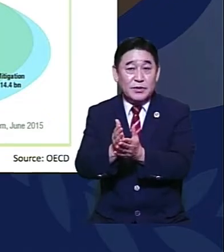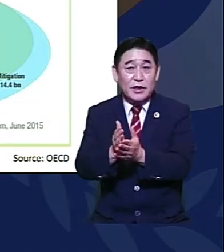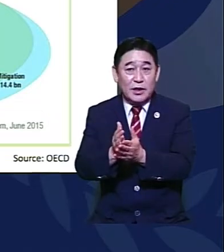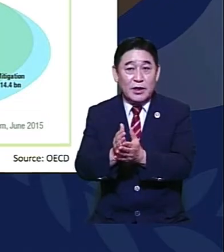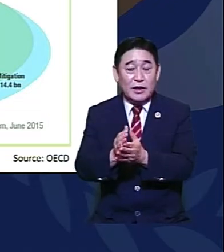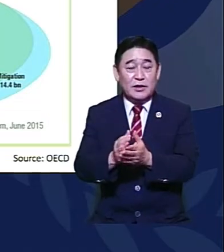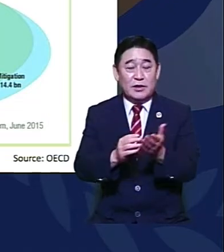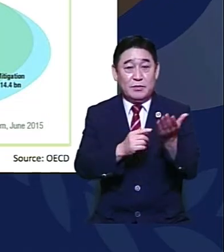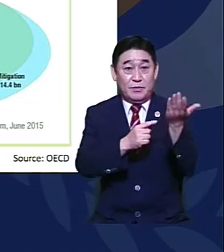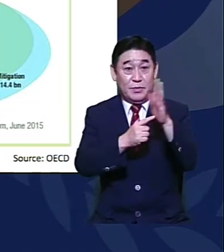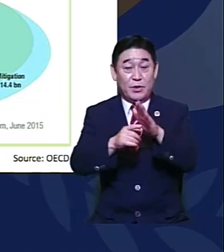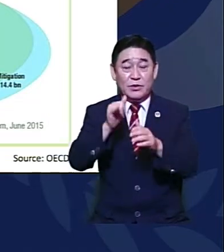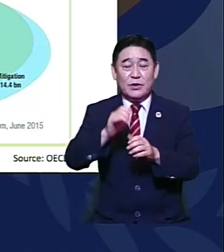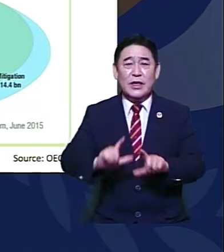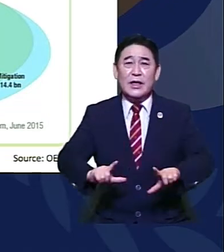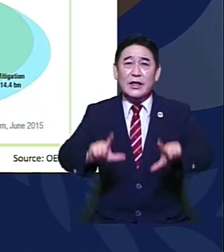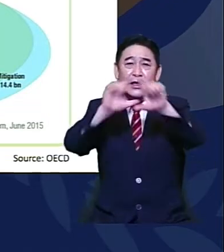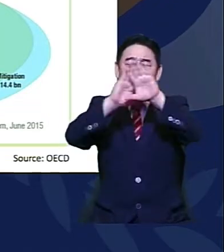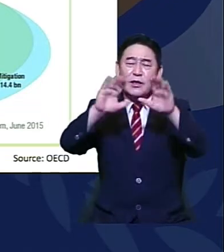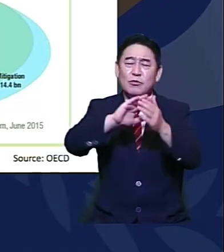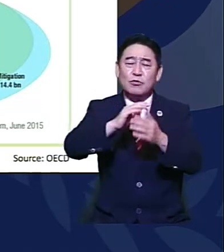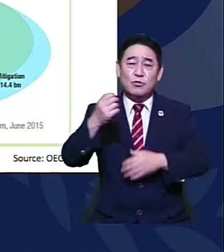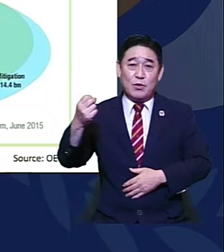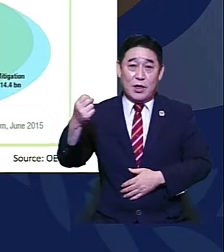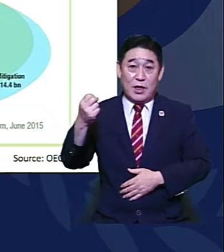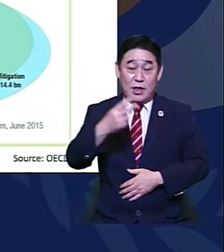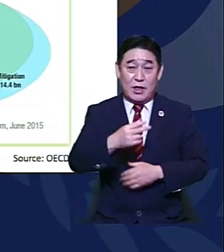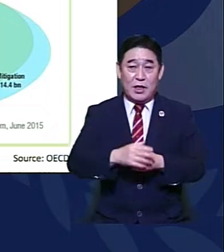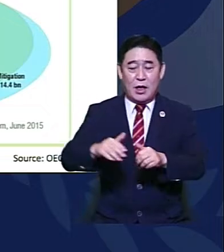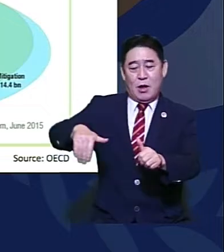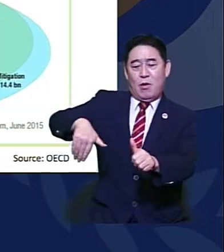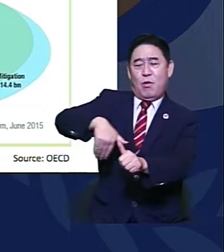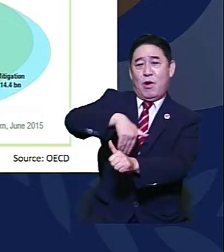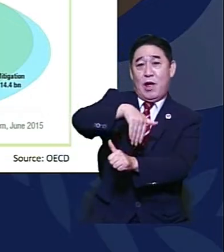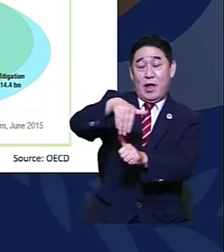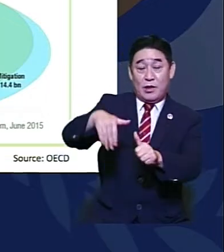relations between climate and